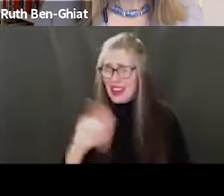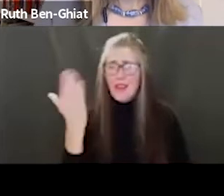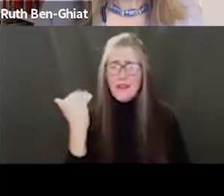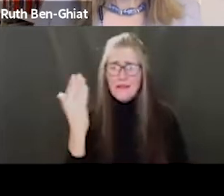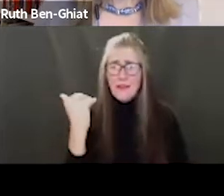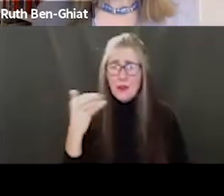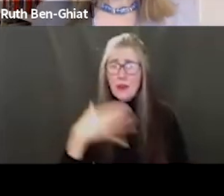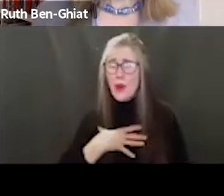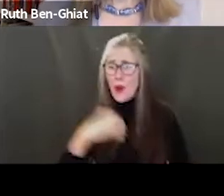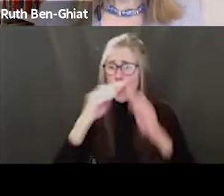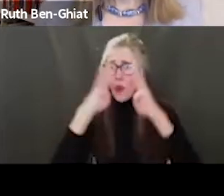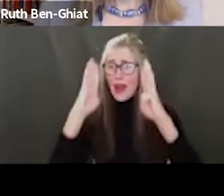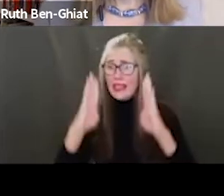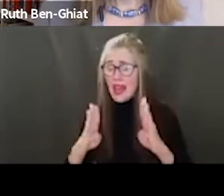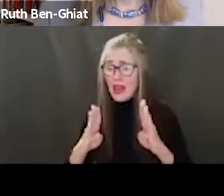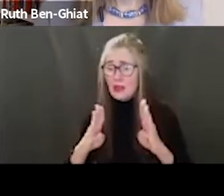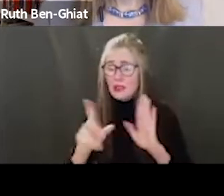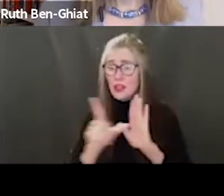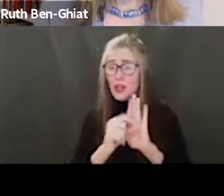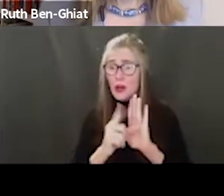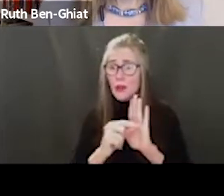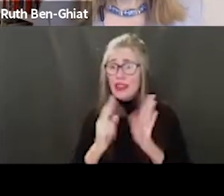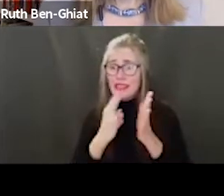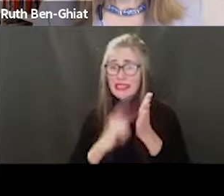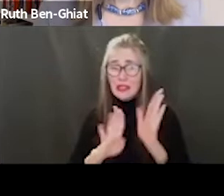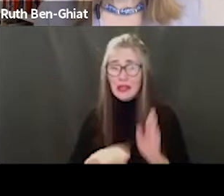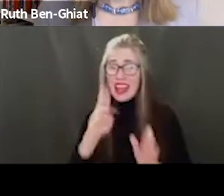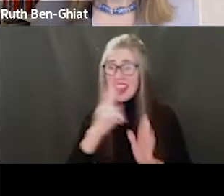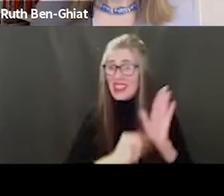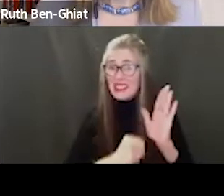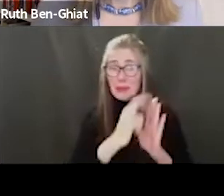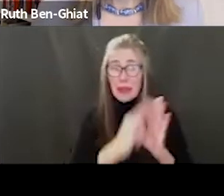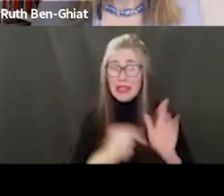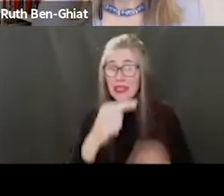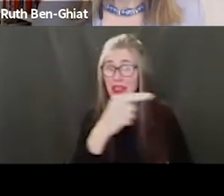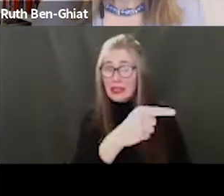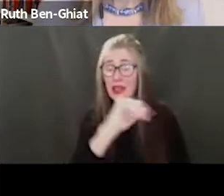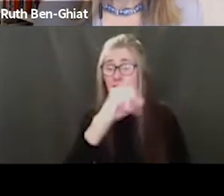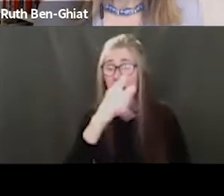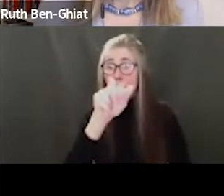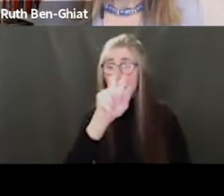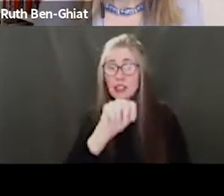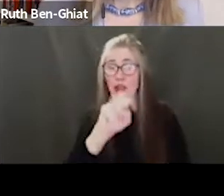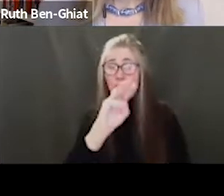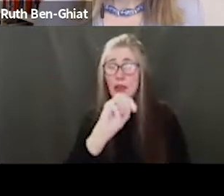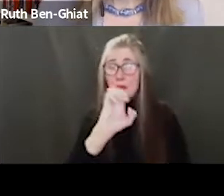here we have a painting by John McNaughton, who's a Trump